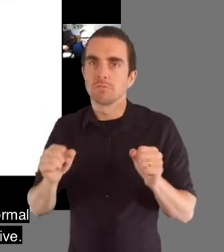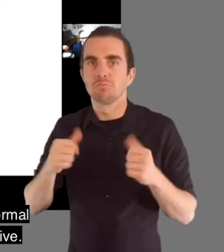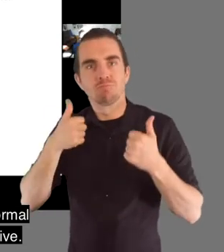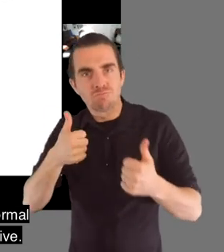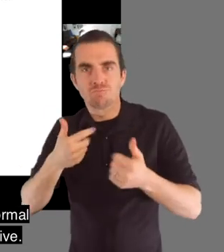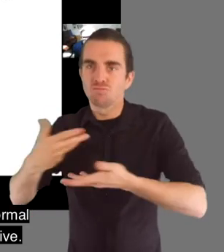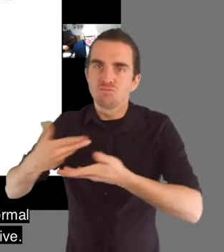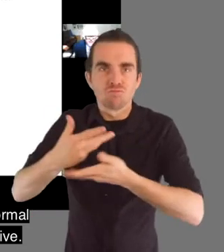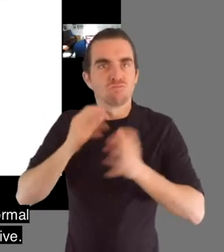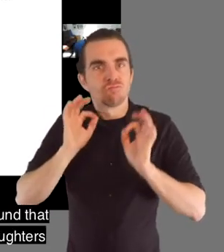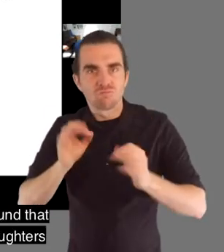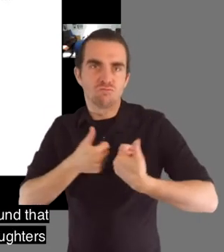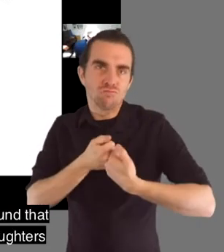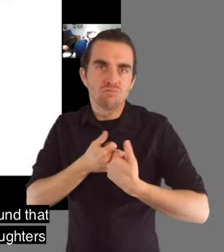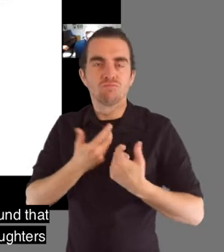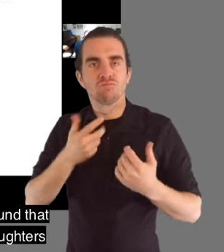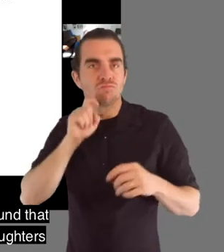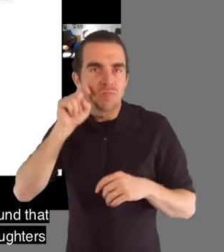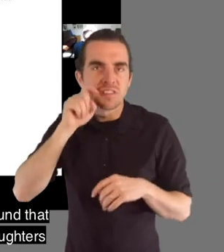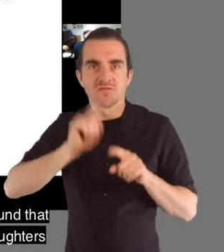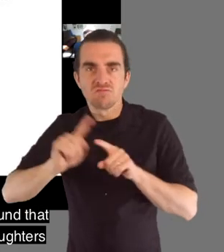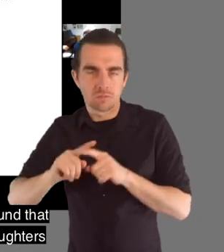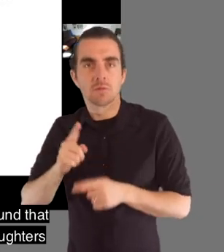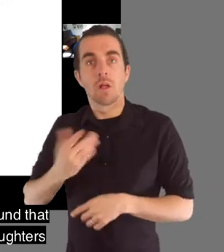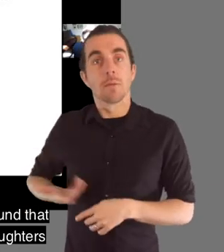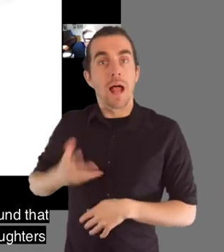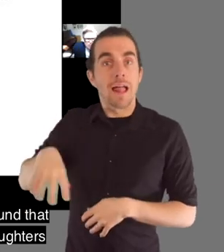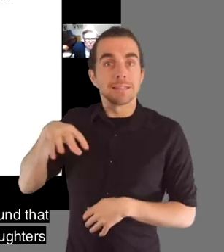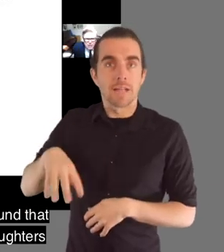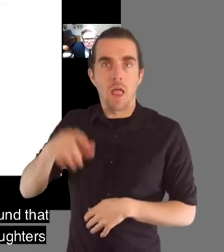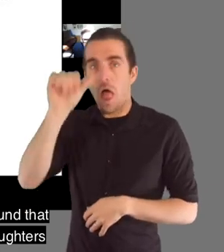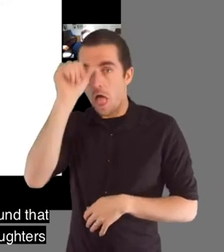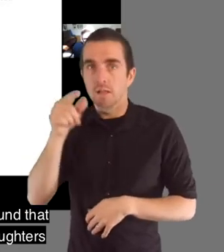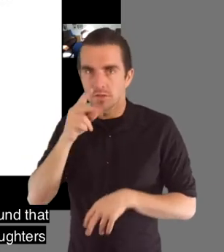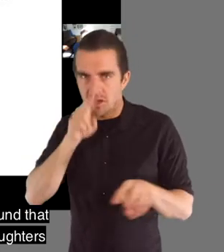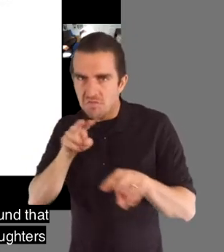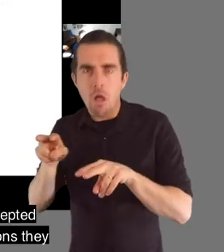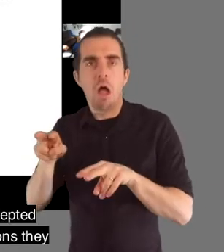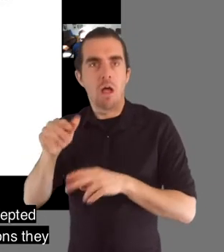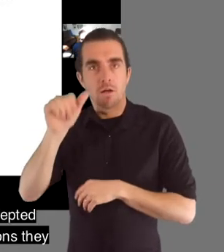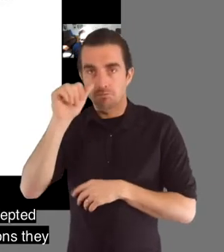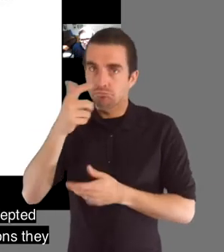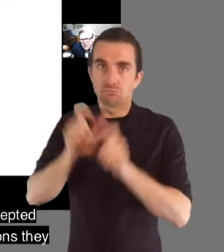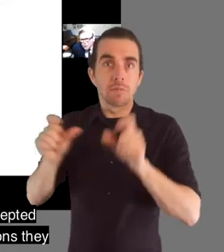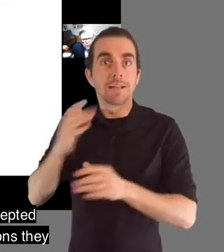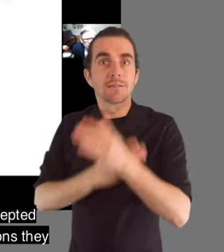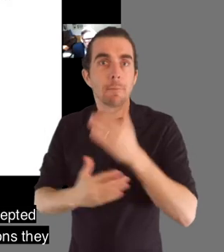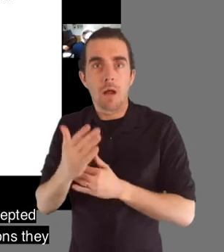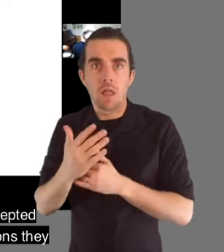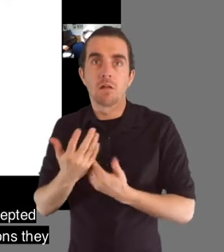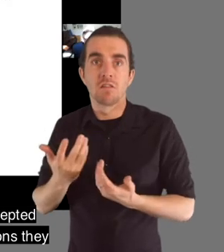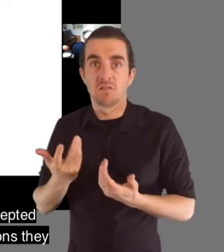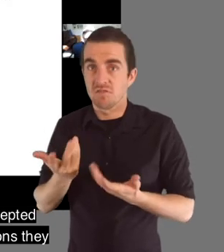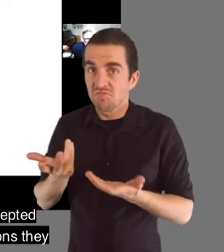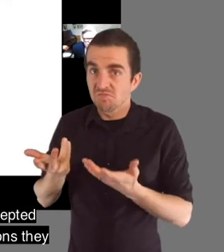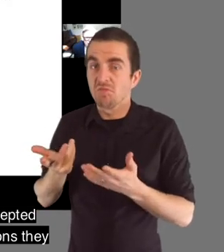or be sexually active. A study in Bangladesh and India found that families arranged marriages for daughters with disabilities with whoever